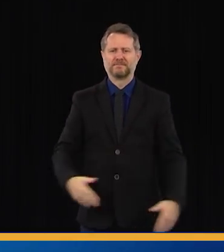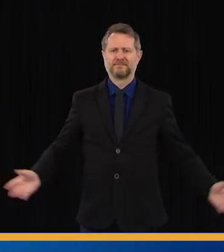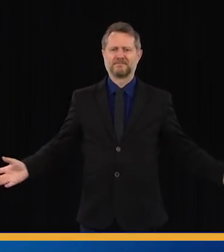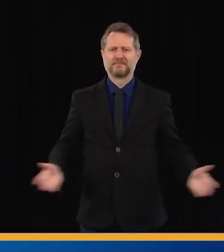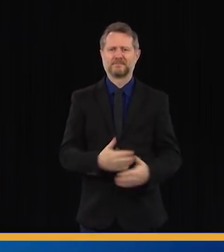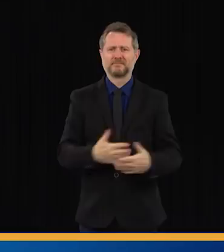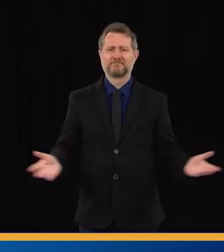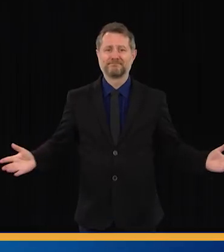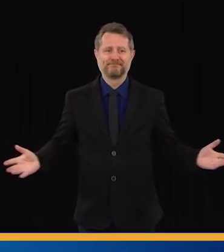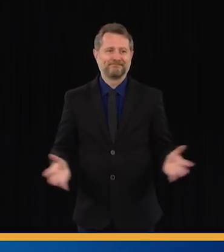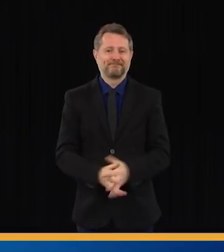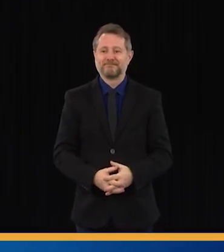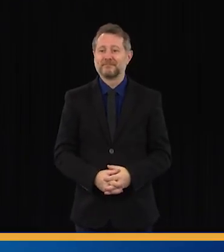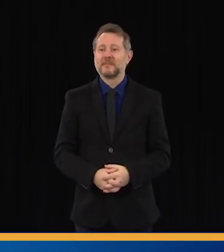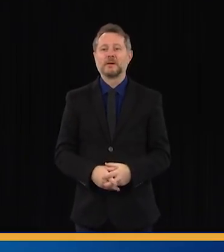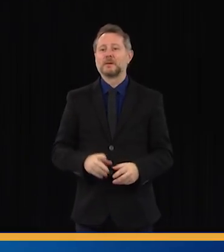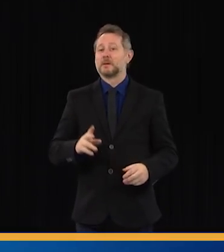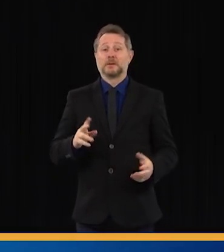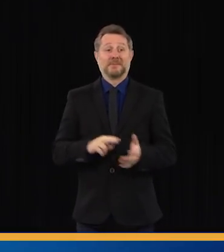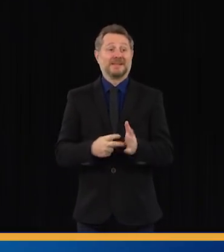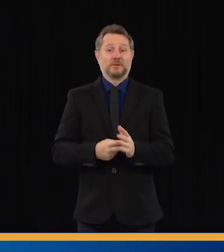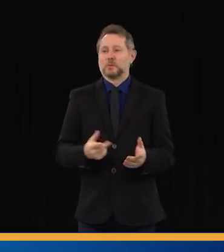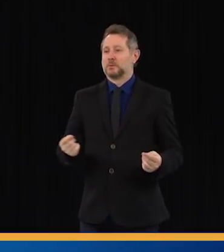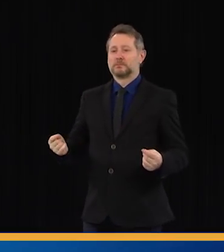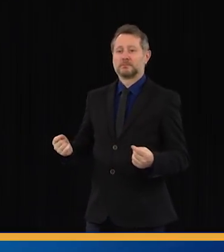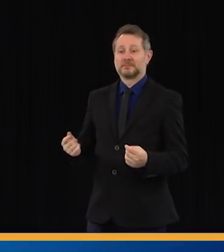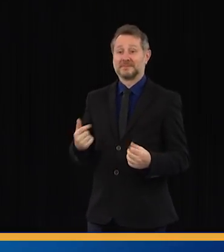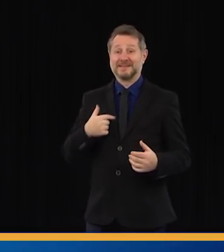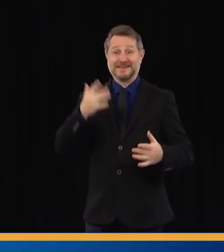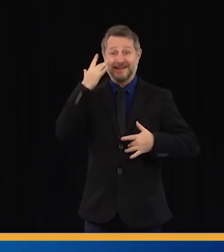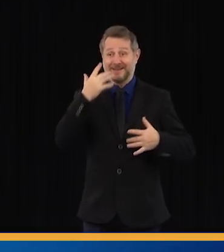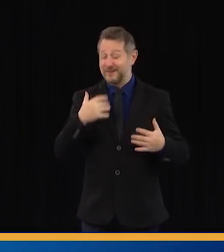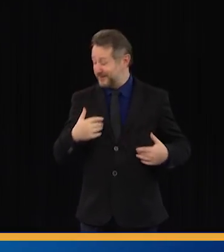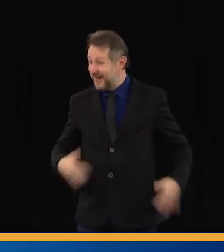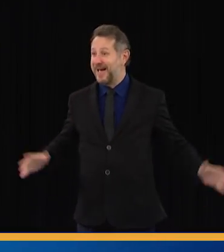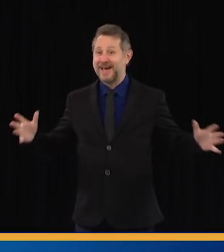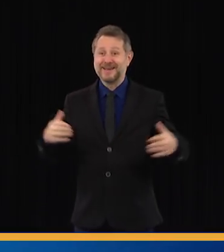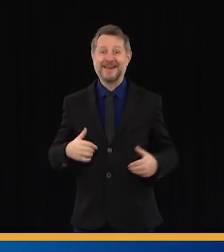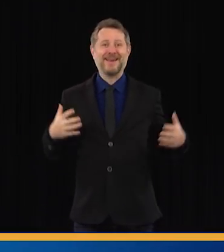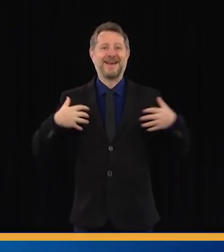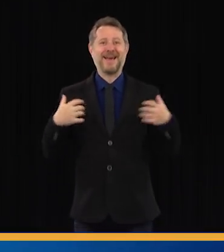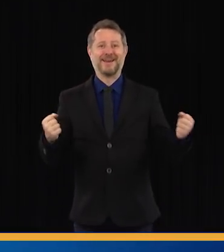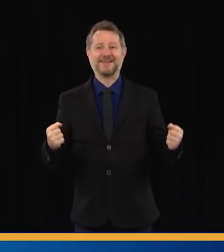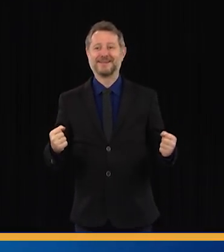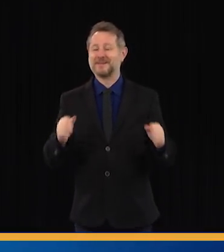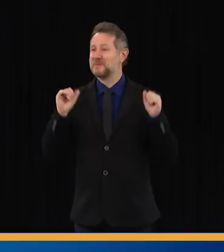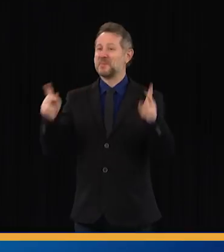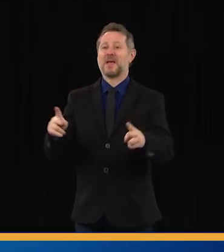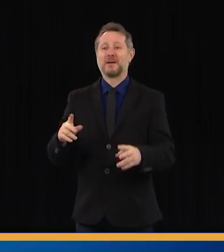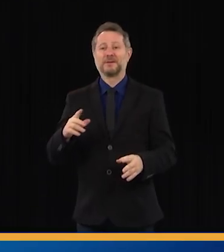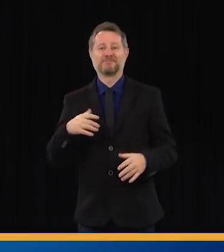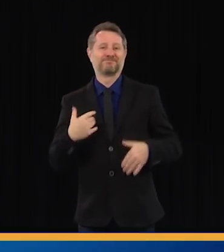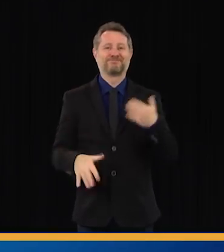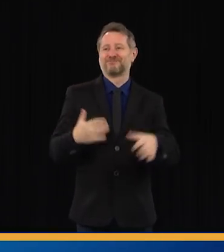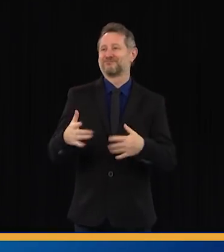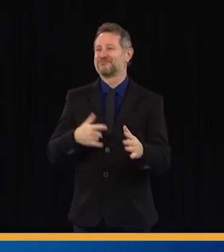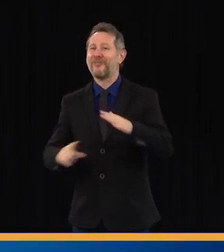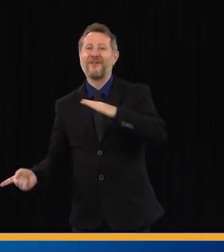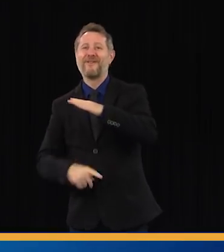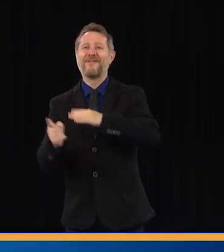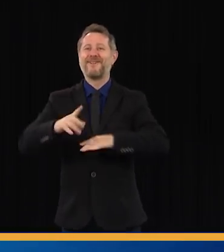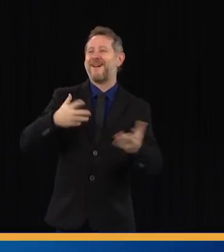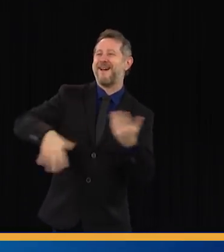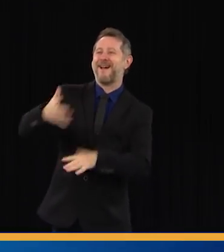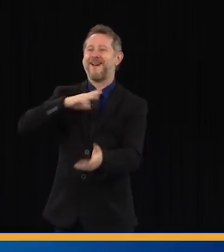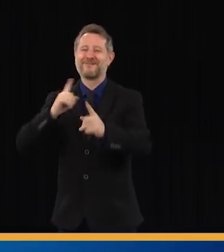be we flick a switch and everybody comes out of their house and gets in their car and waves and hugs each